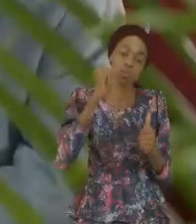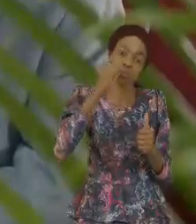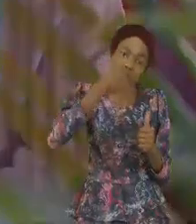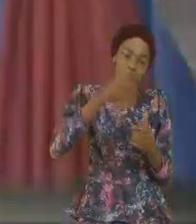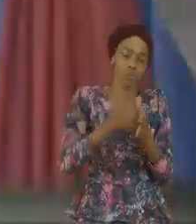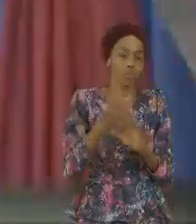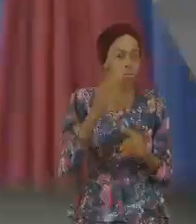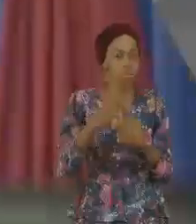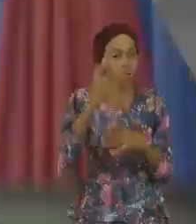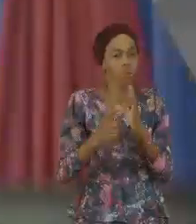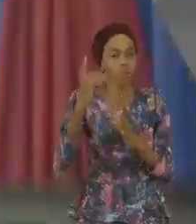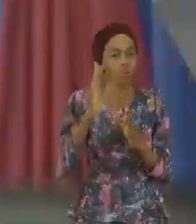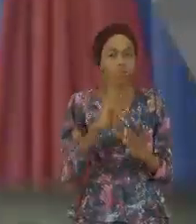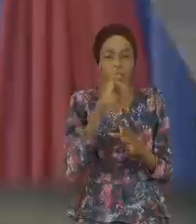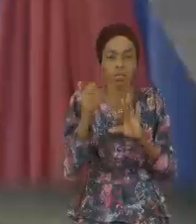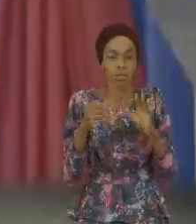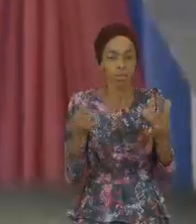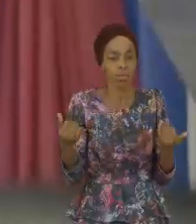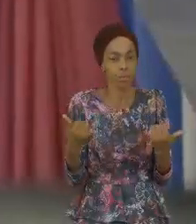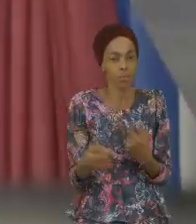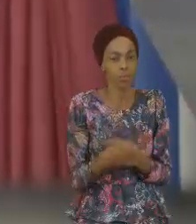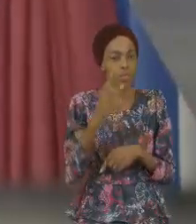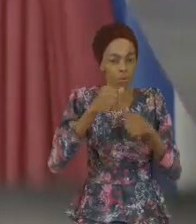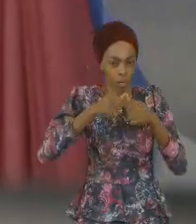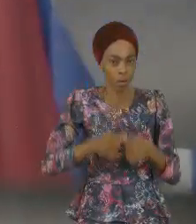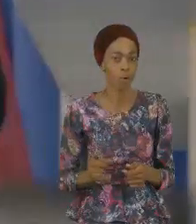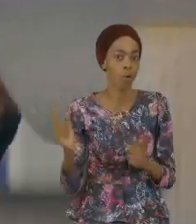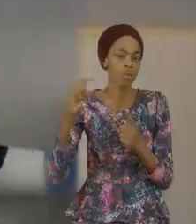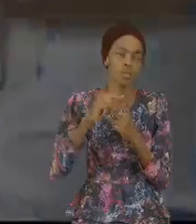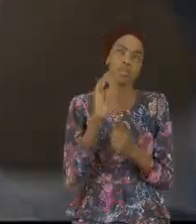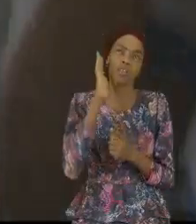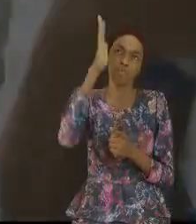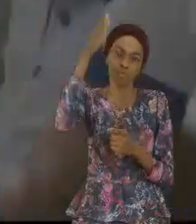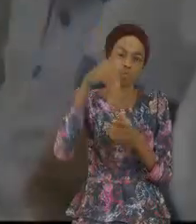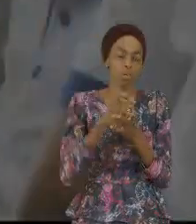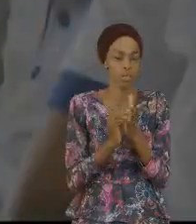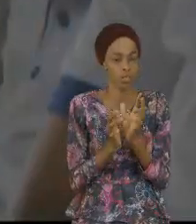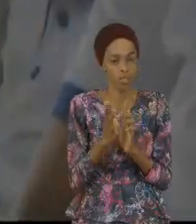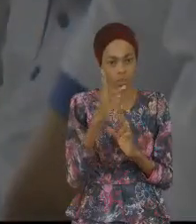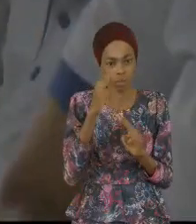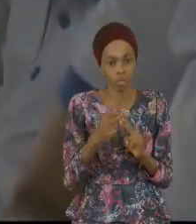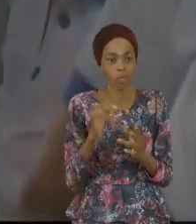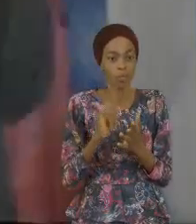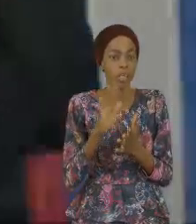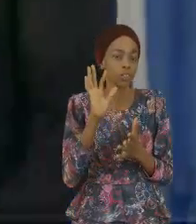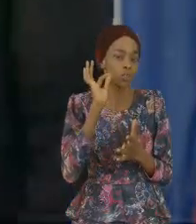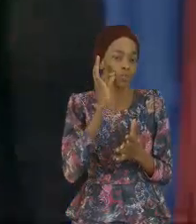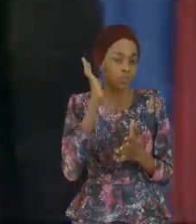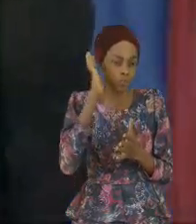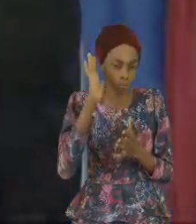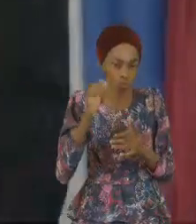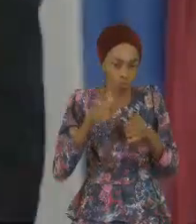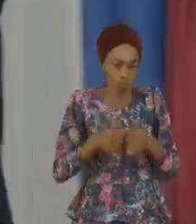today will abide until the future in Jesus' name, that your fruit shall remain, and